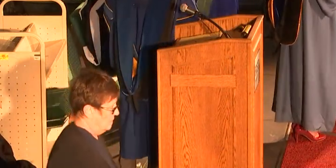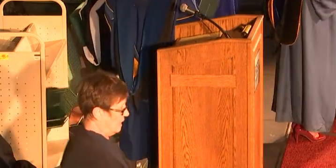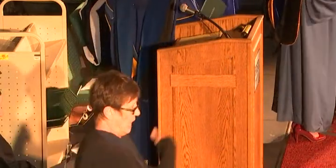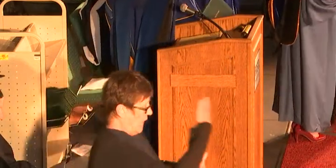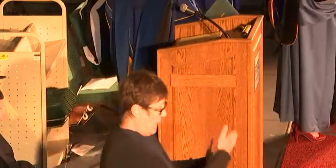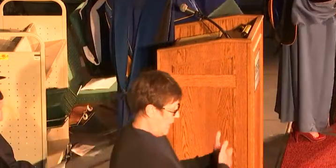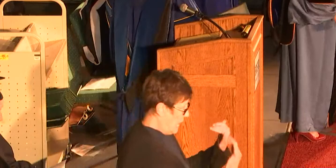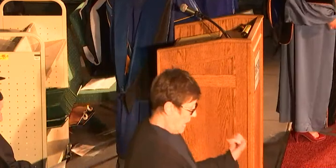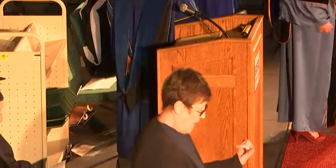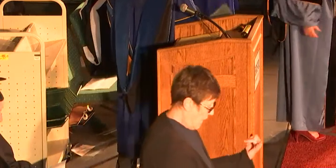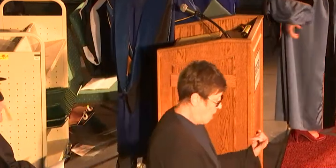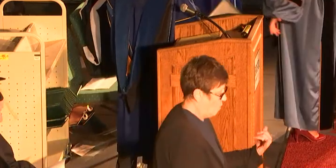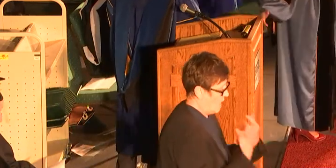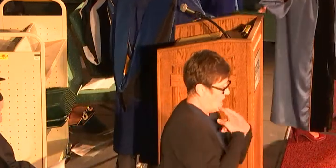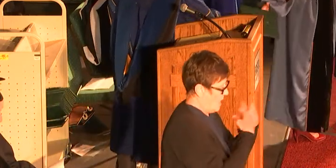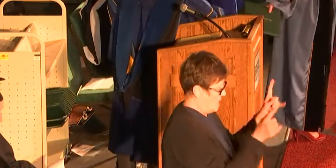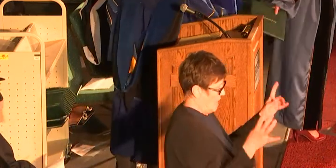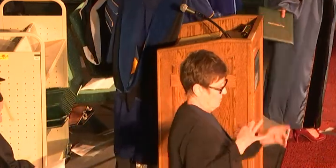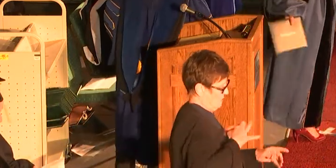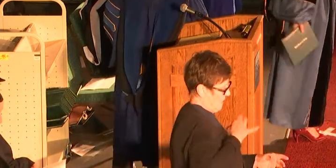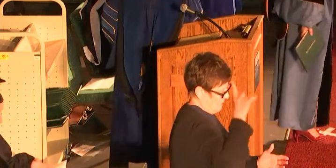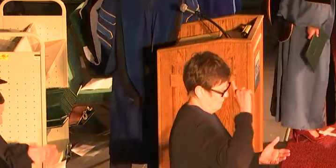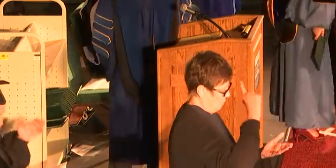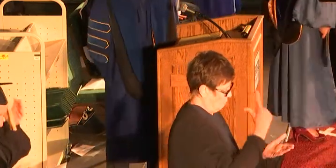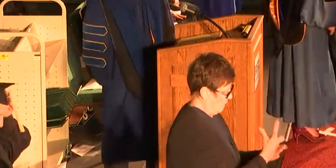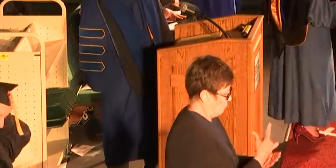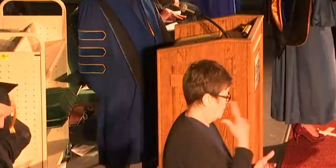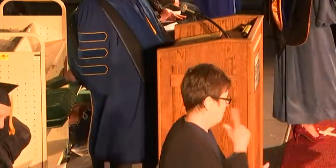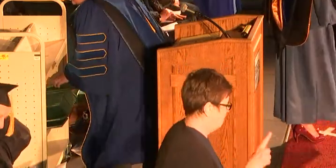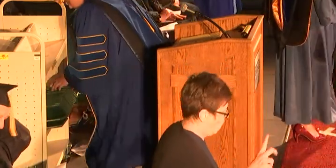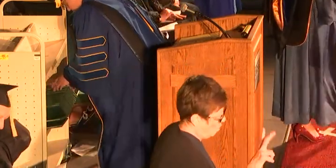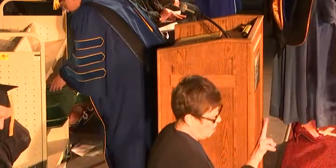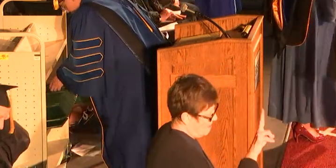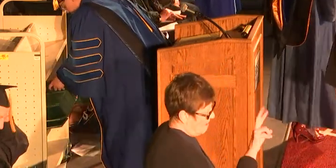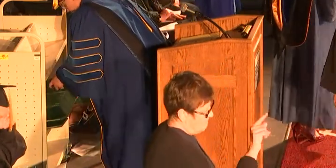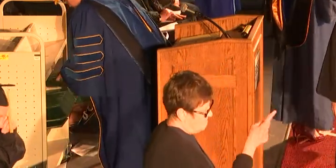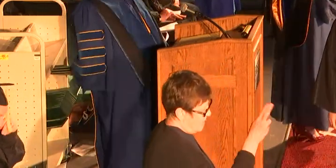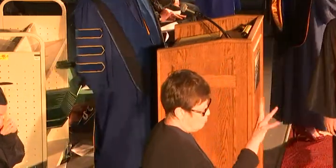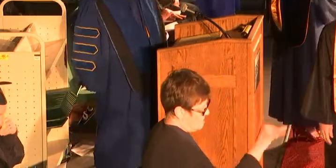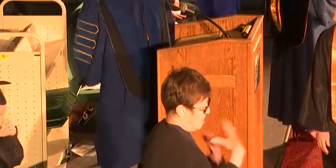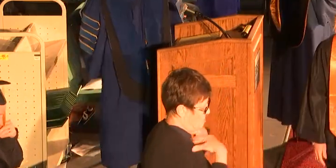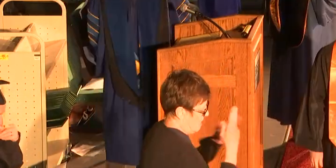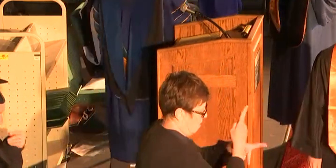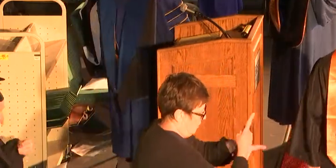Now announcing the candidates for graduation for veterinary health care.